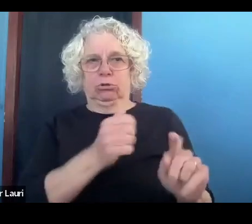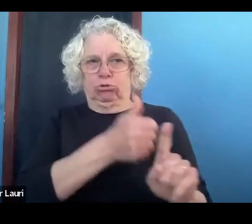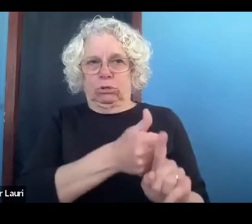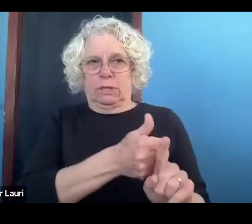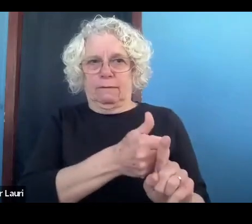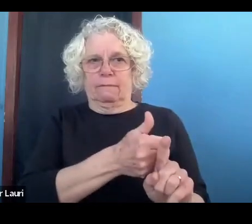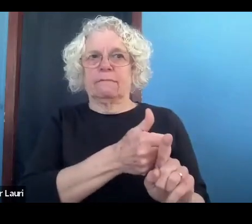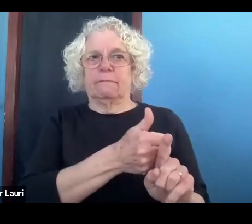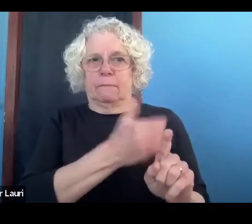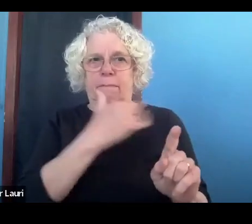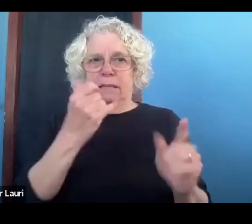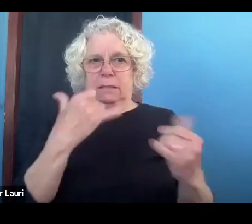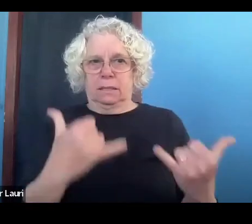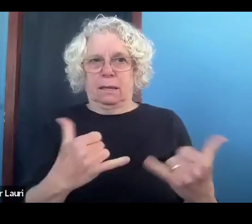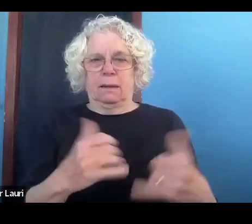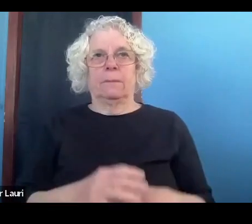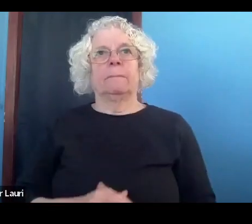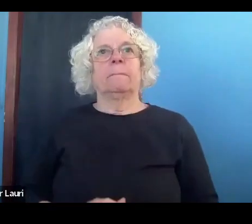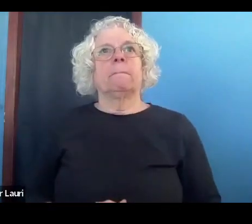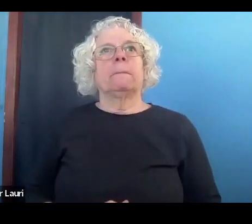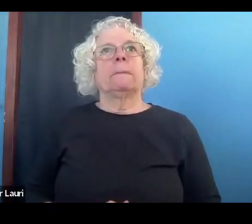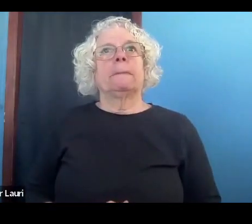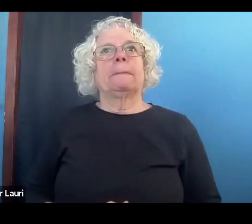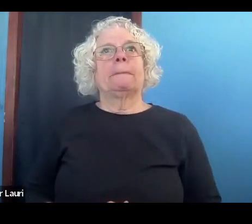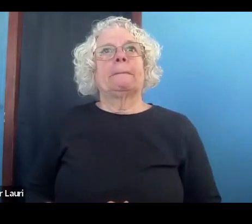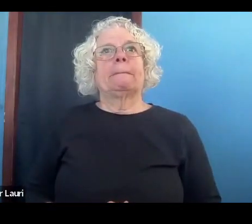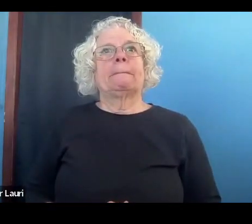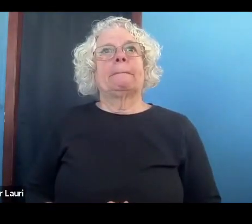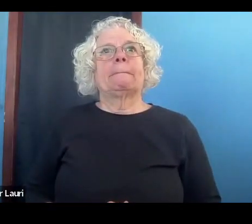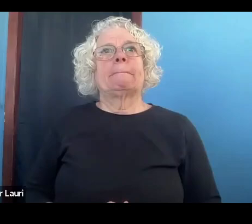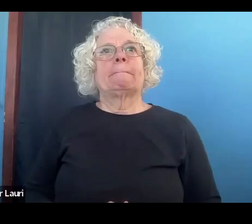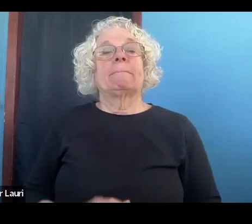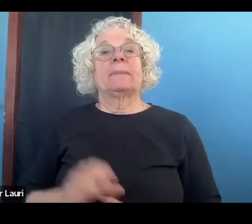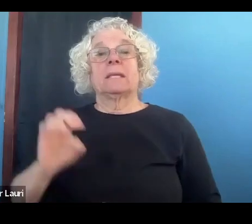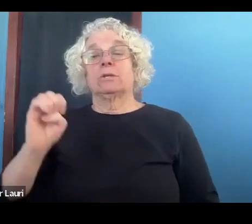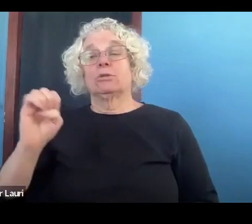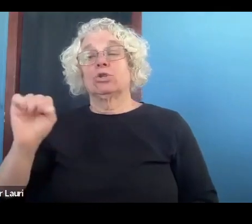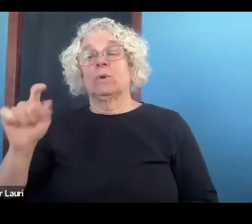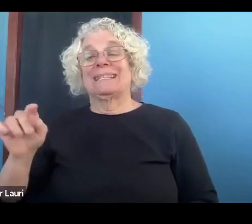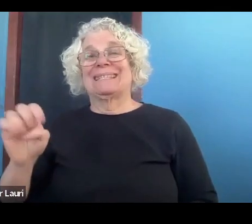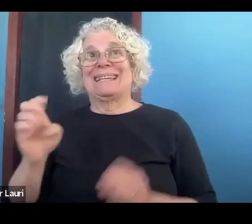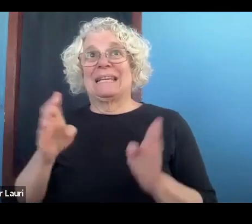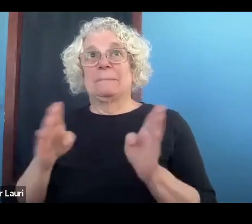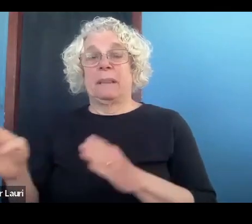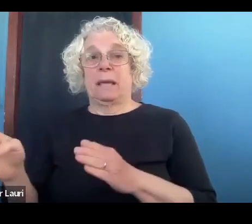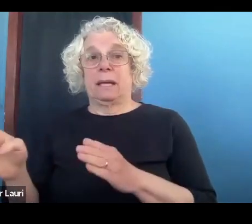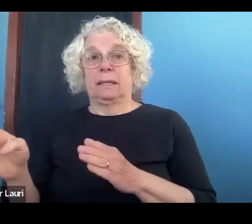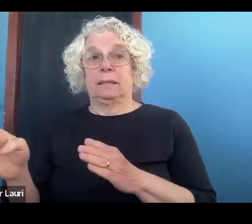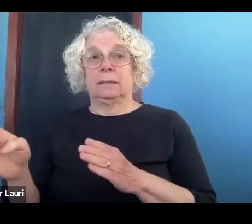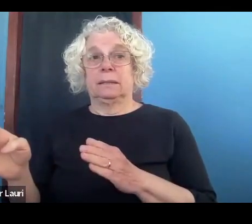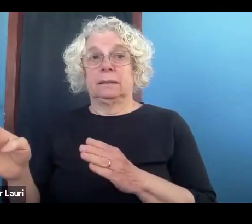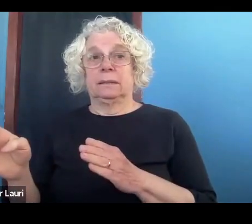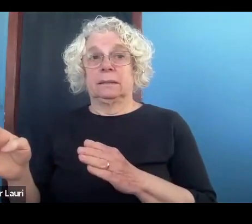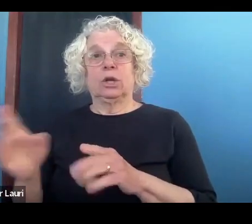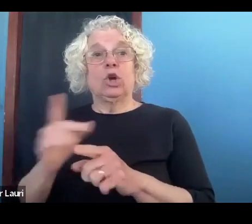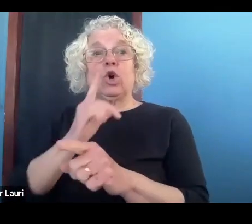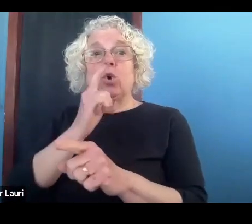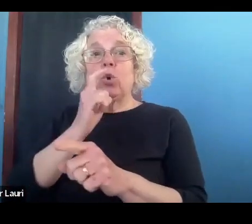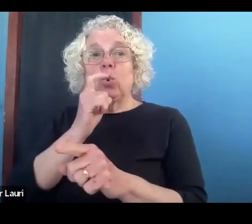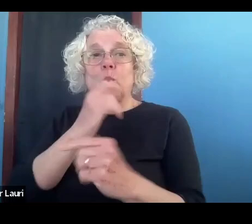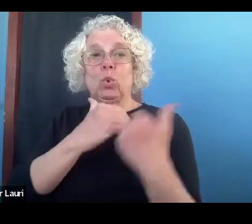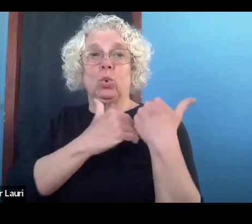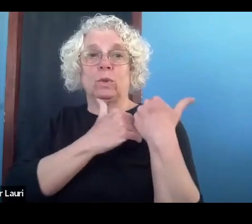Next slide, please. When talking about estate planning, really the individual that is